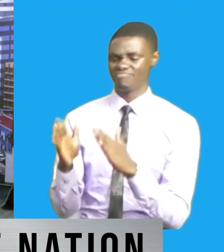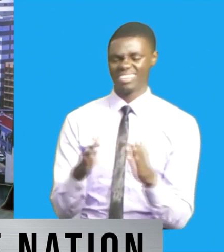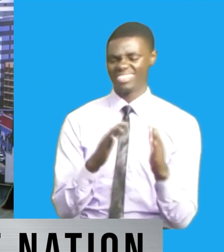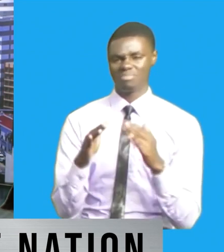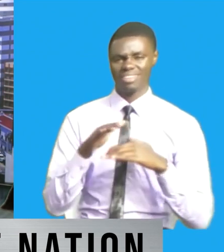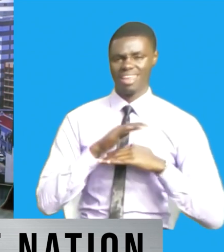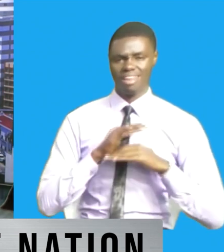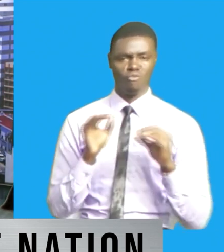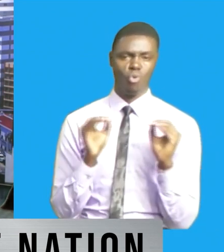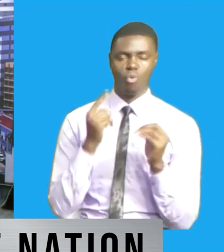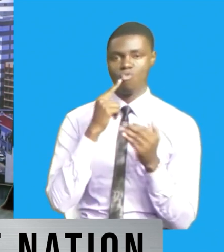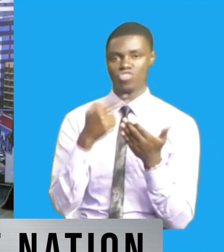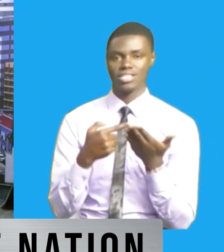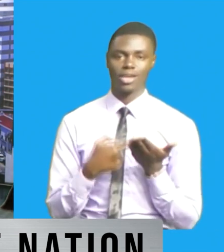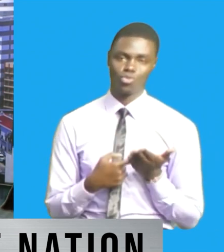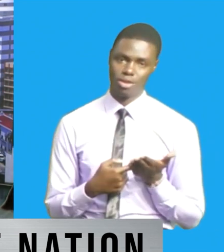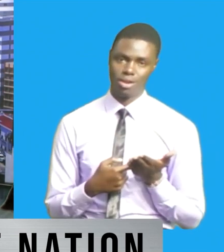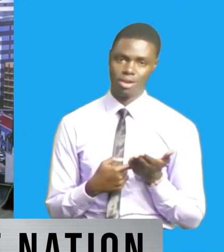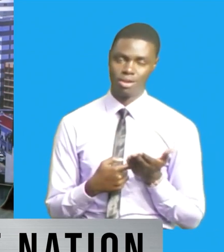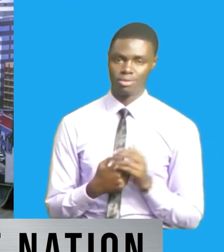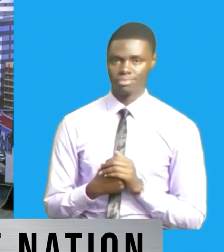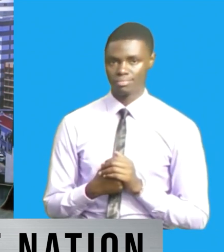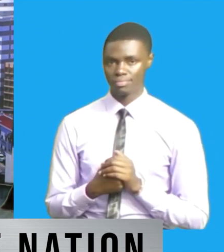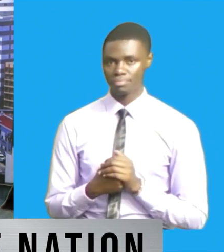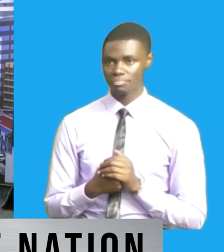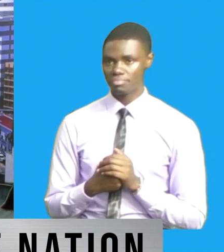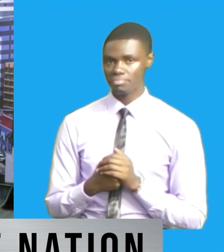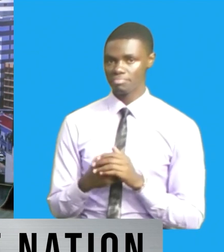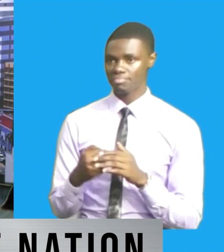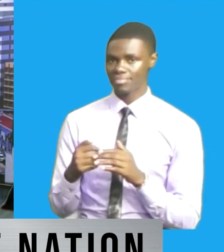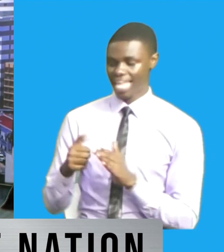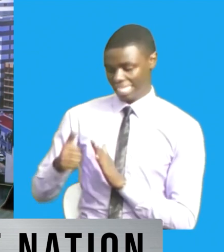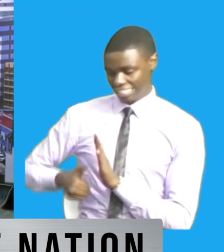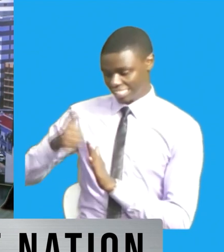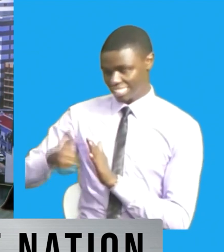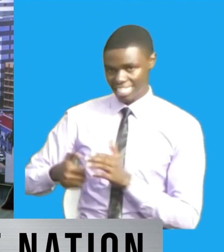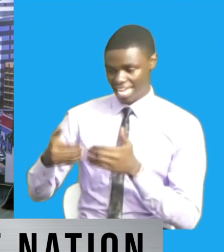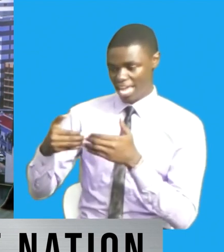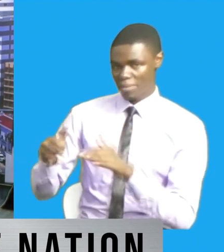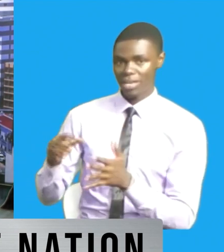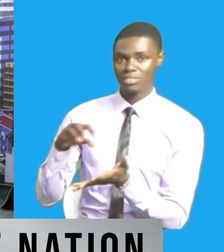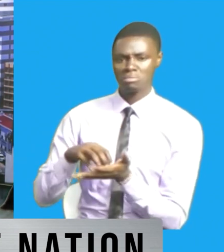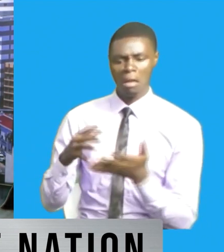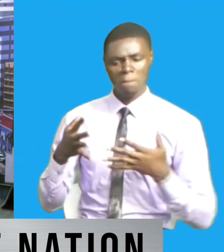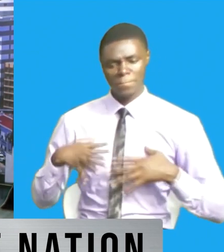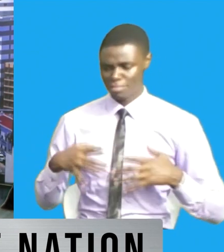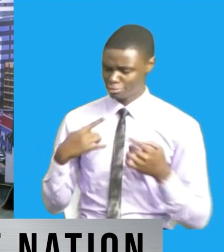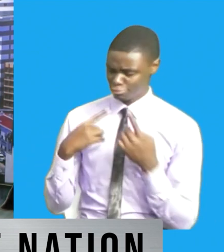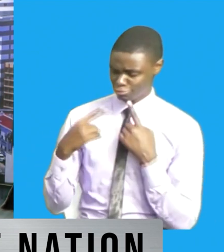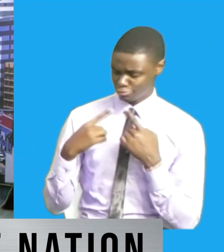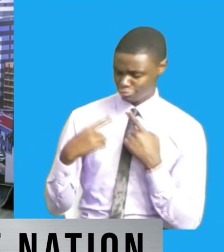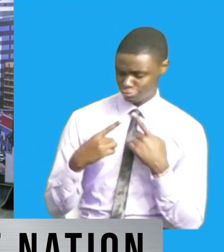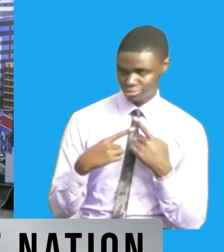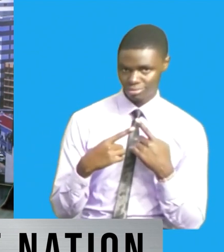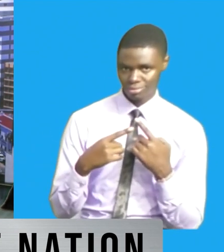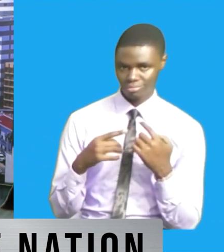adequate for this discussion. Has the train left the station? From the way these people are talking,